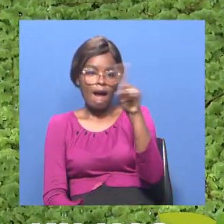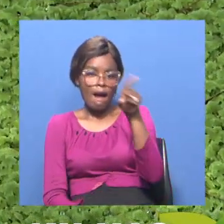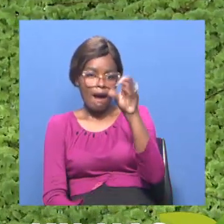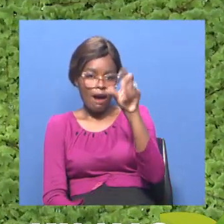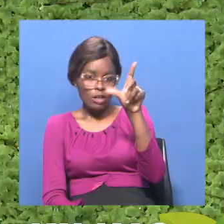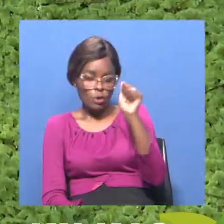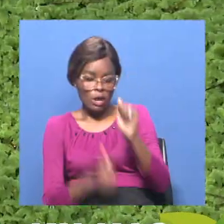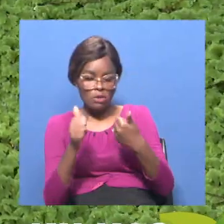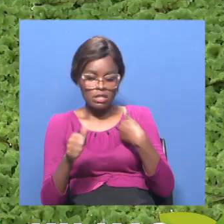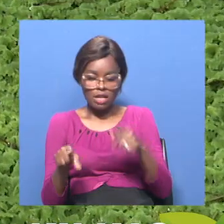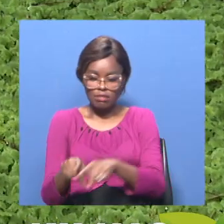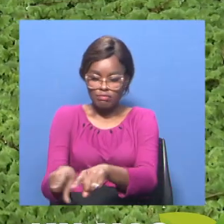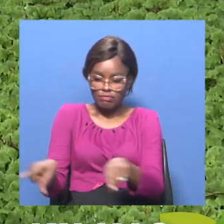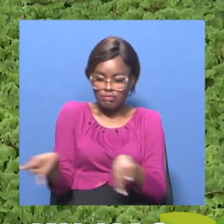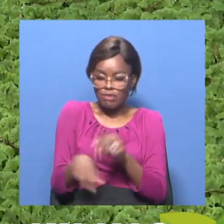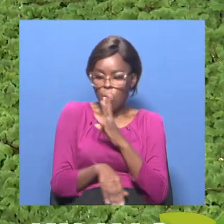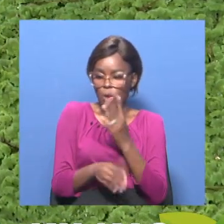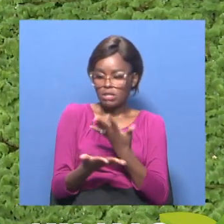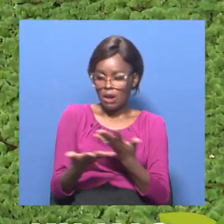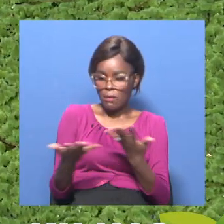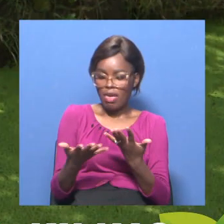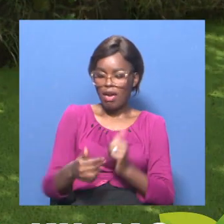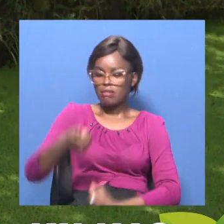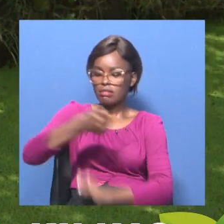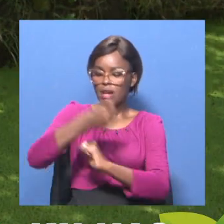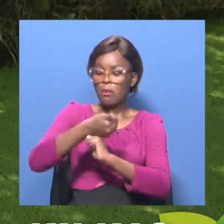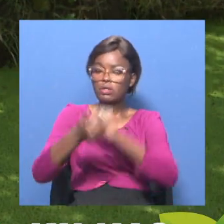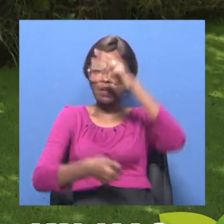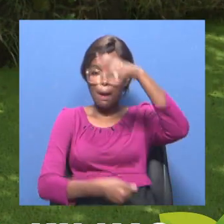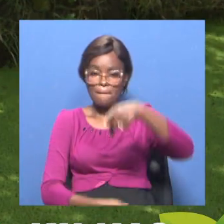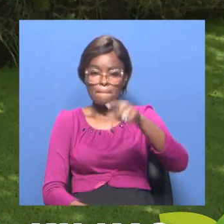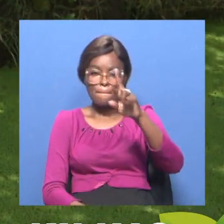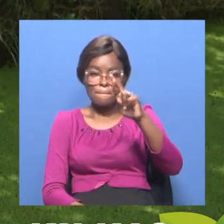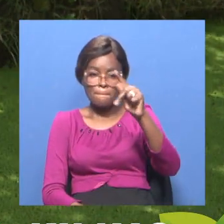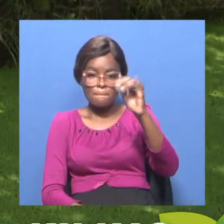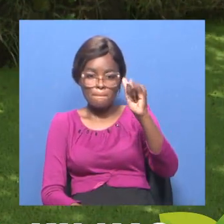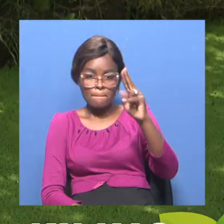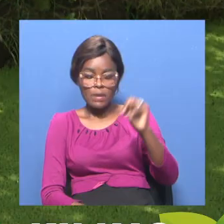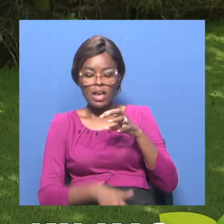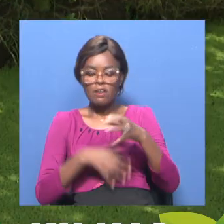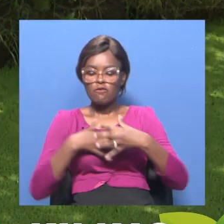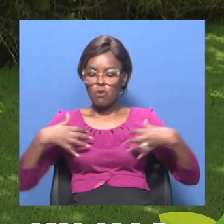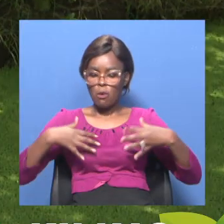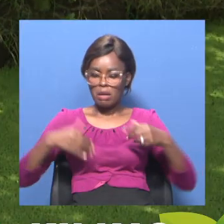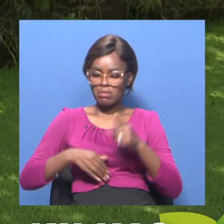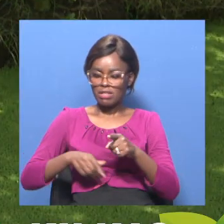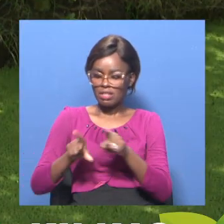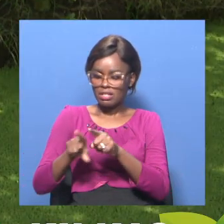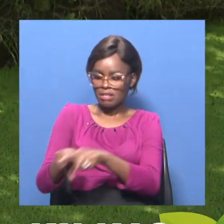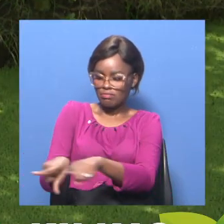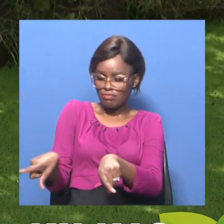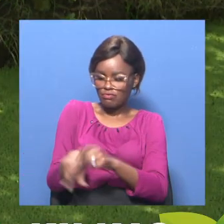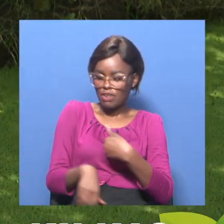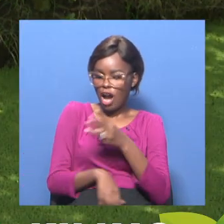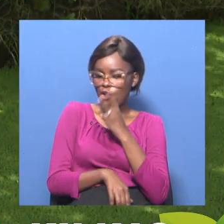our ponds to be able to just supplement the protein part for the animals. So azolla is just an aquatic fern that